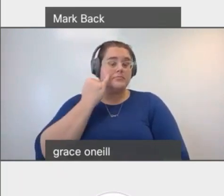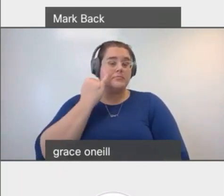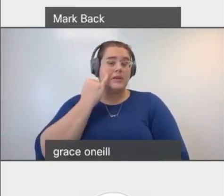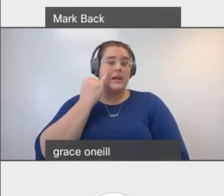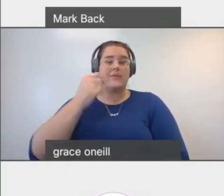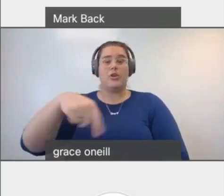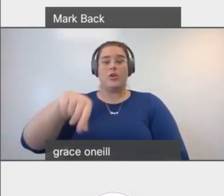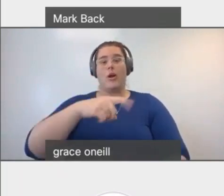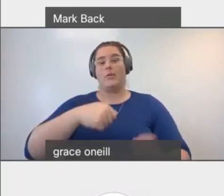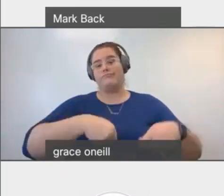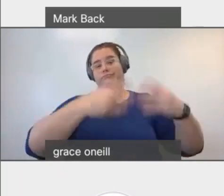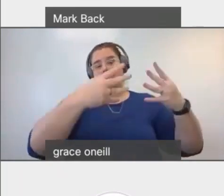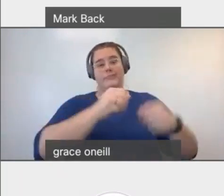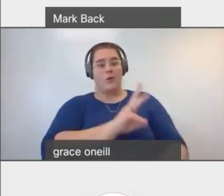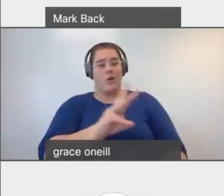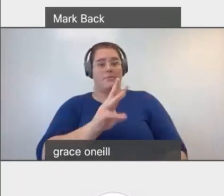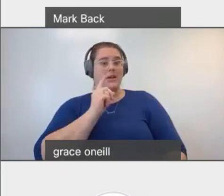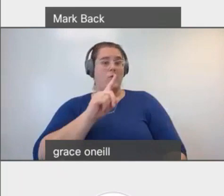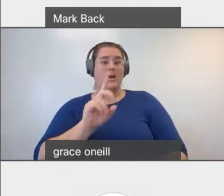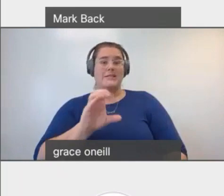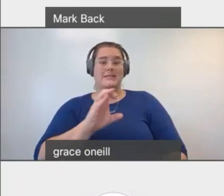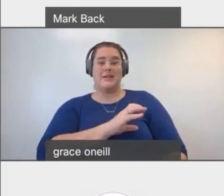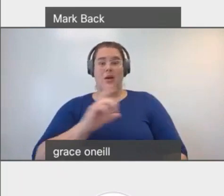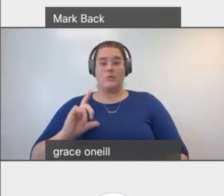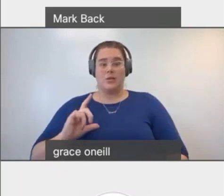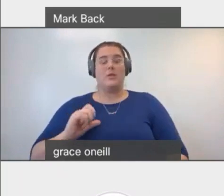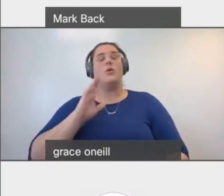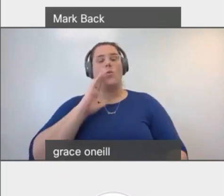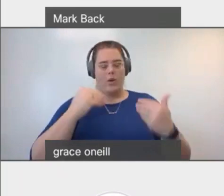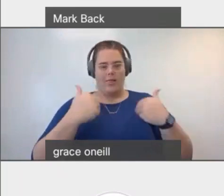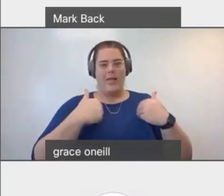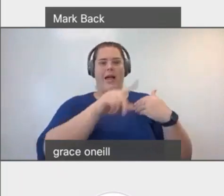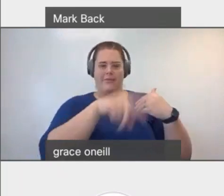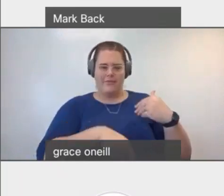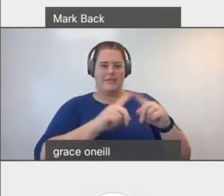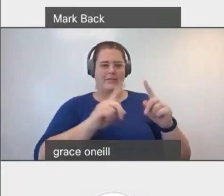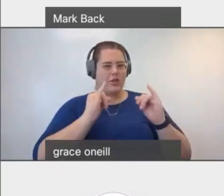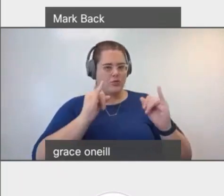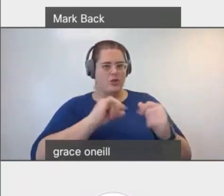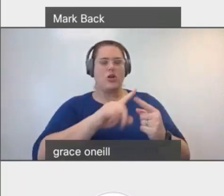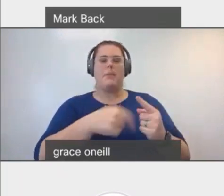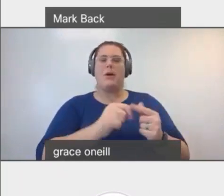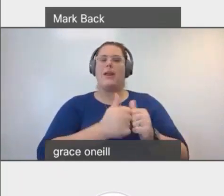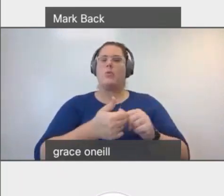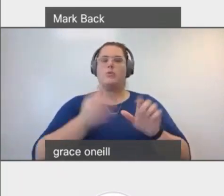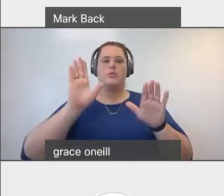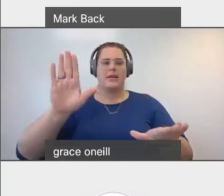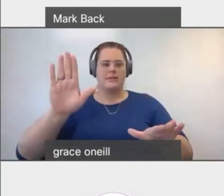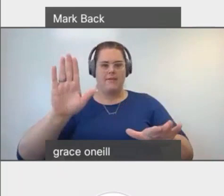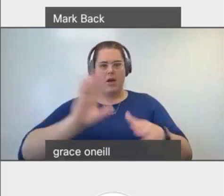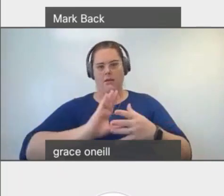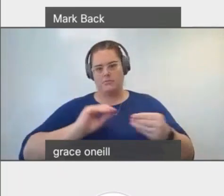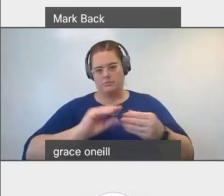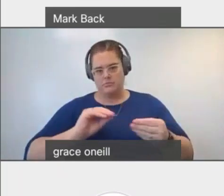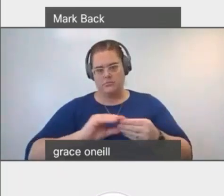go to the council website, you could get instructions on testifying. It will be a virtual hearing.